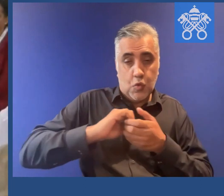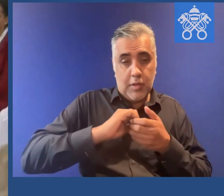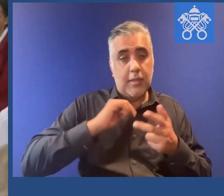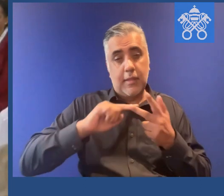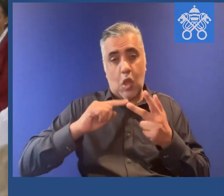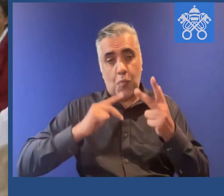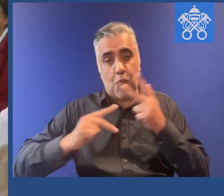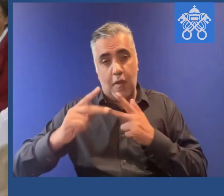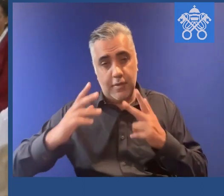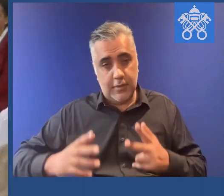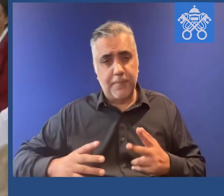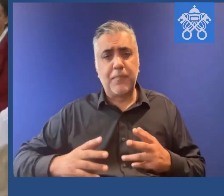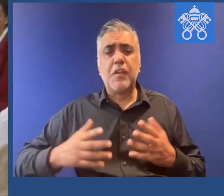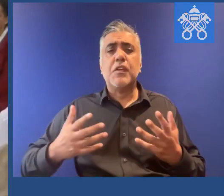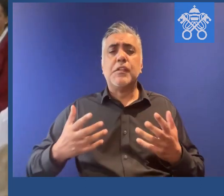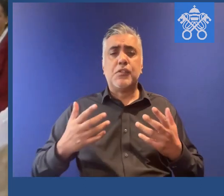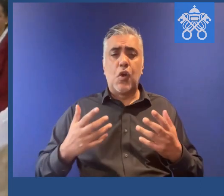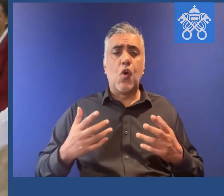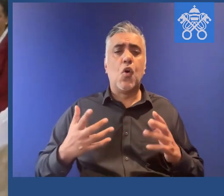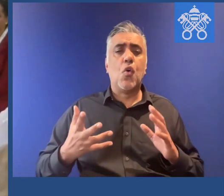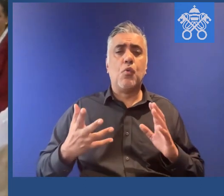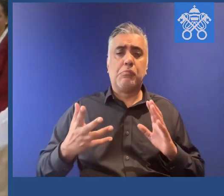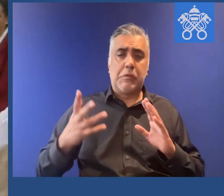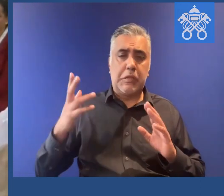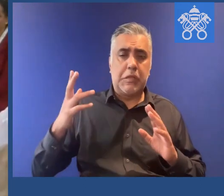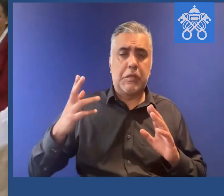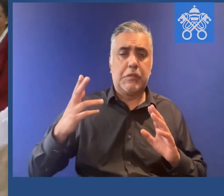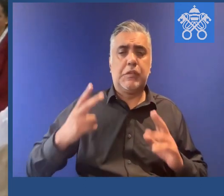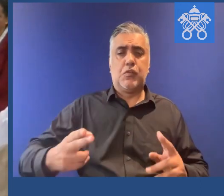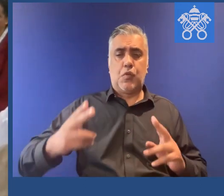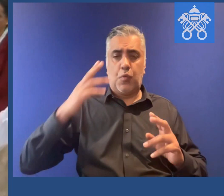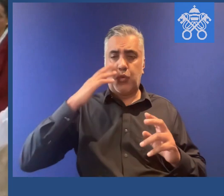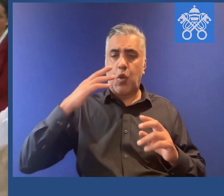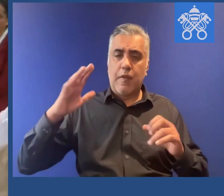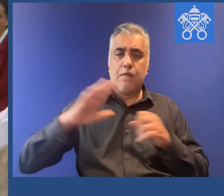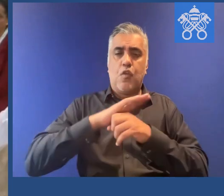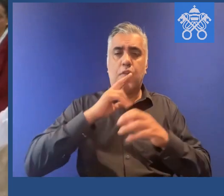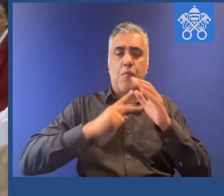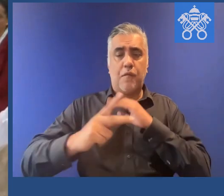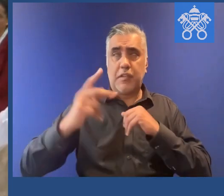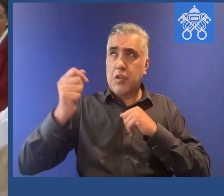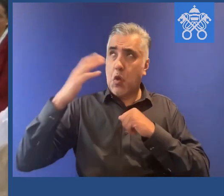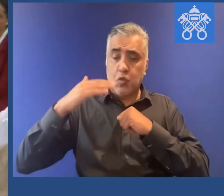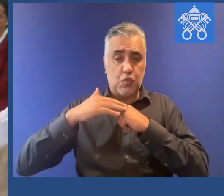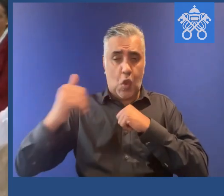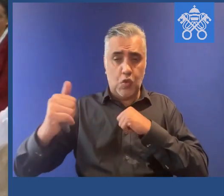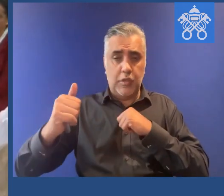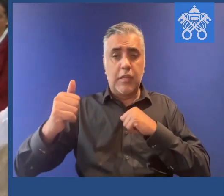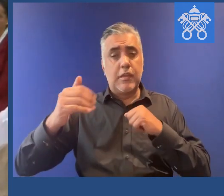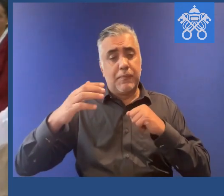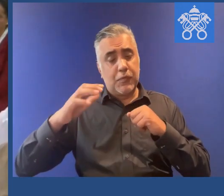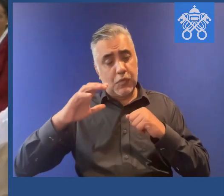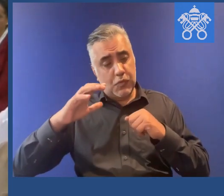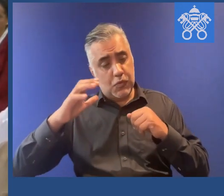now prophecy. Salvation history, as we know, is full of prophets whom God calls, consecrates,